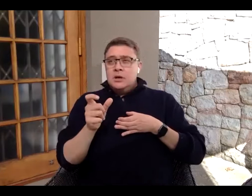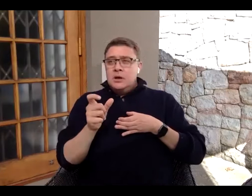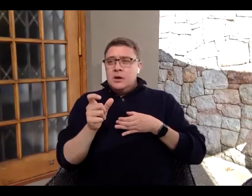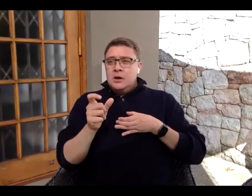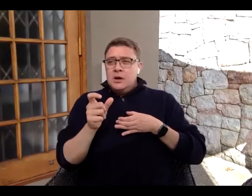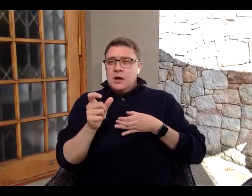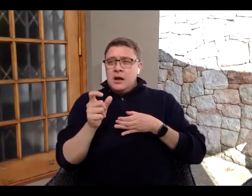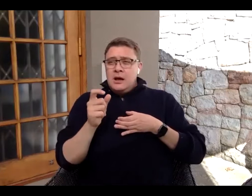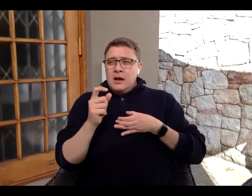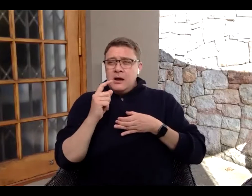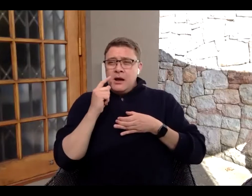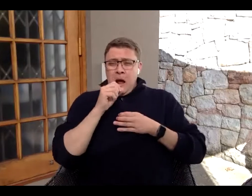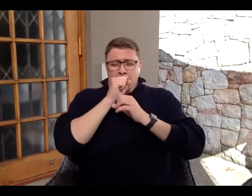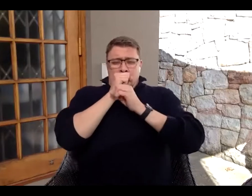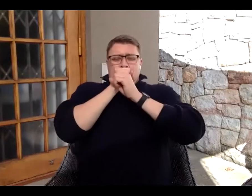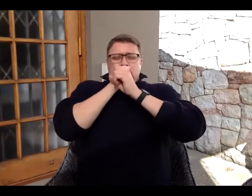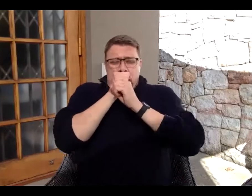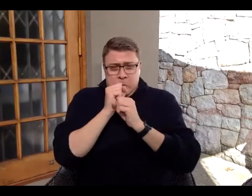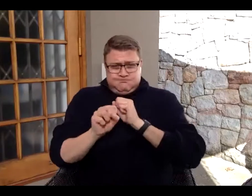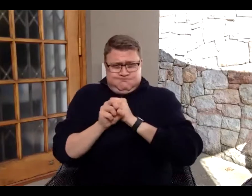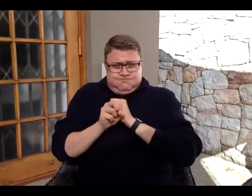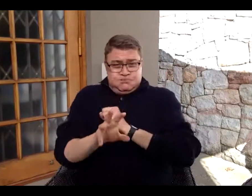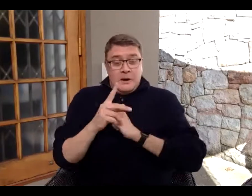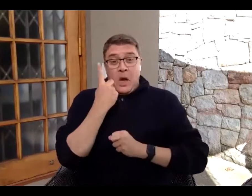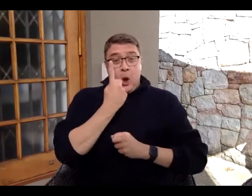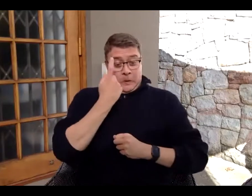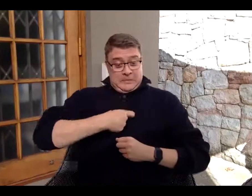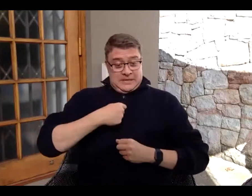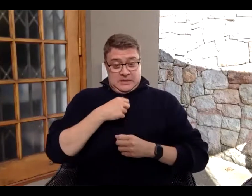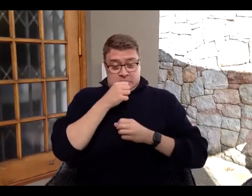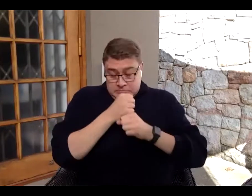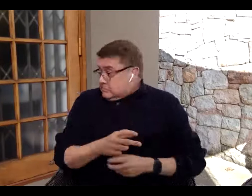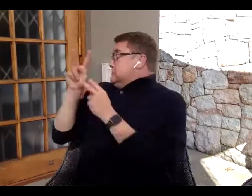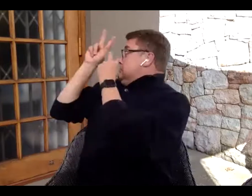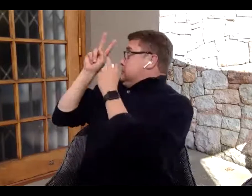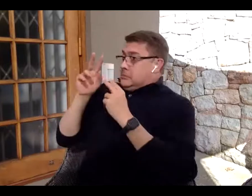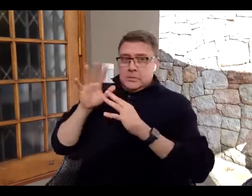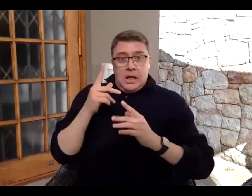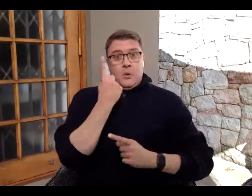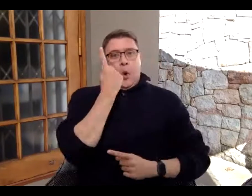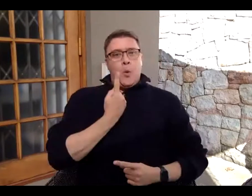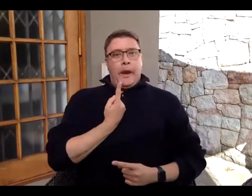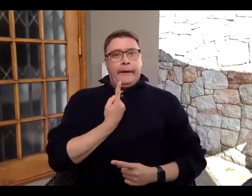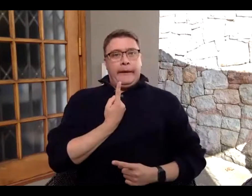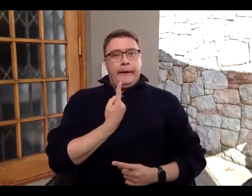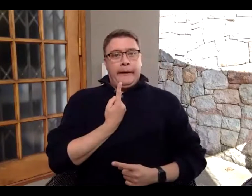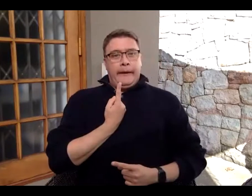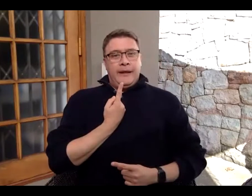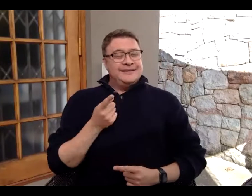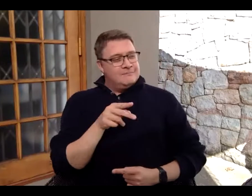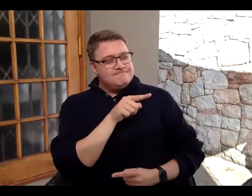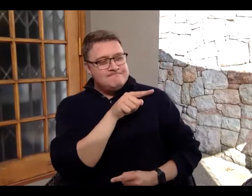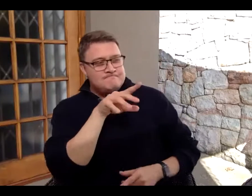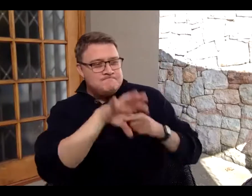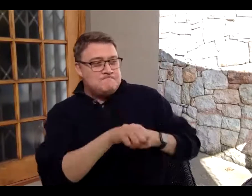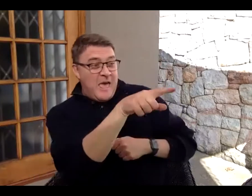loud horn, and I was the only person who turned around and looked at the horn, and it was their way of finding out who the hearing